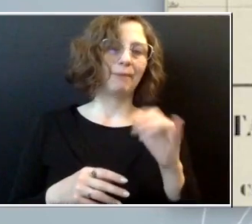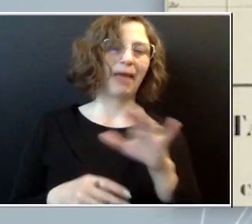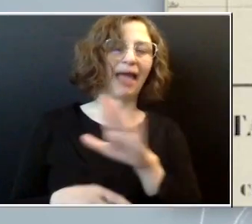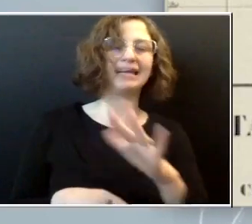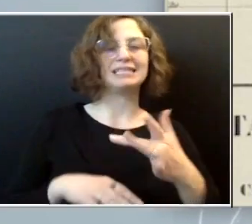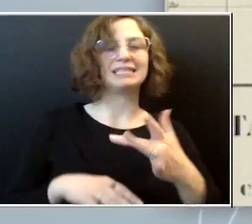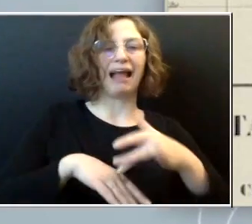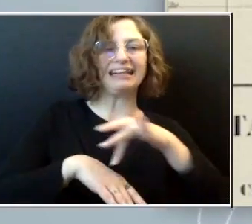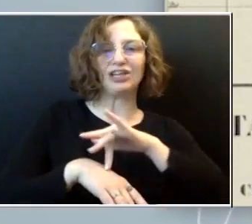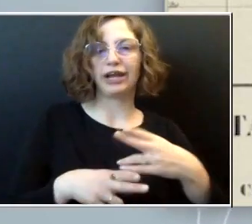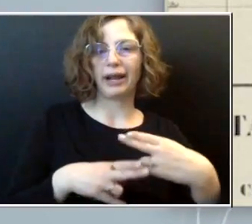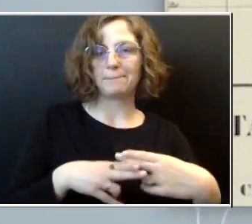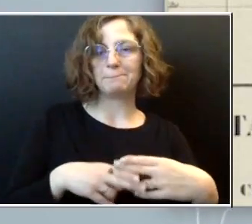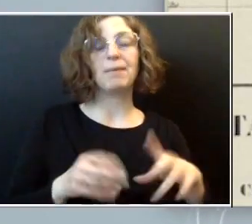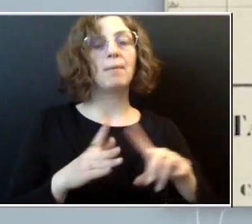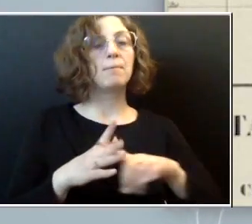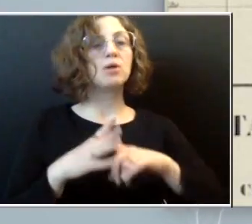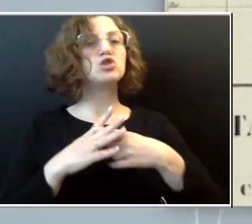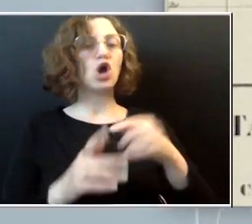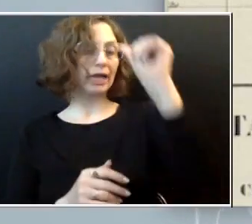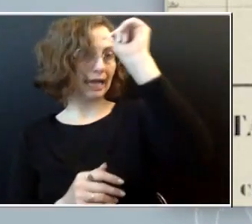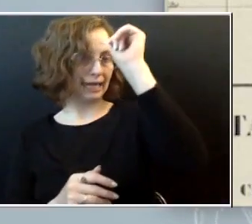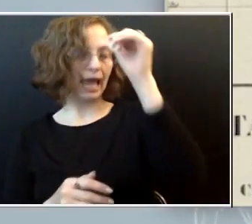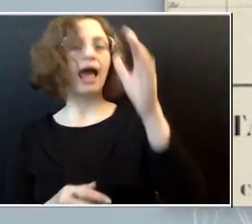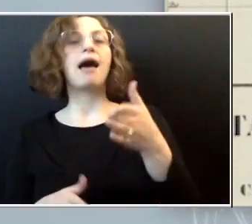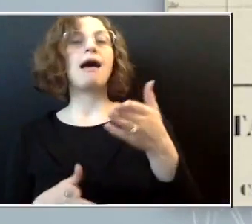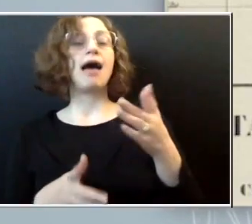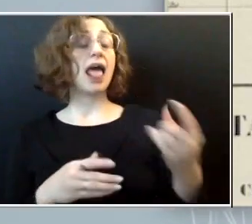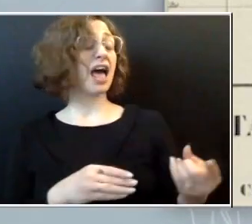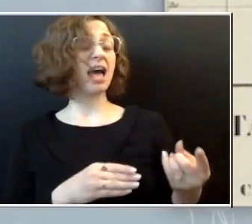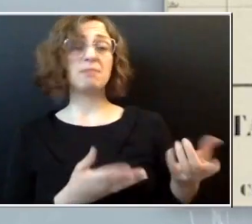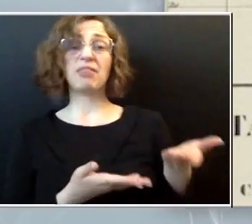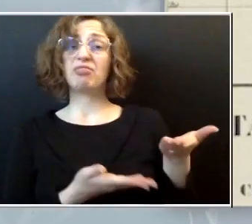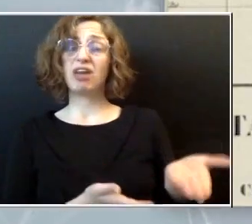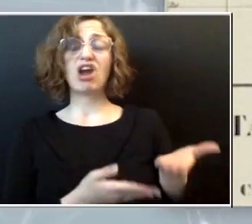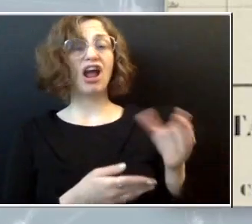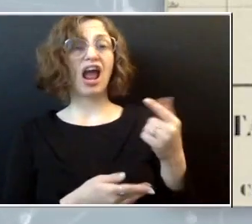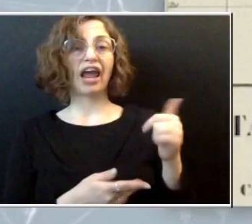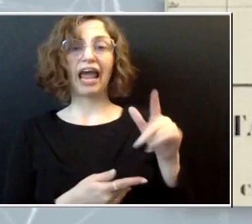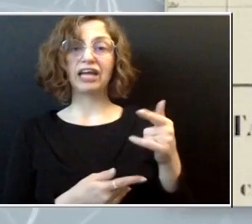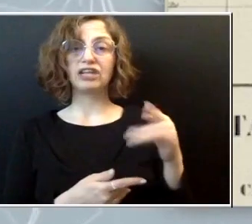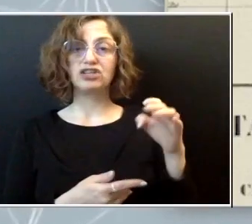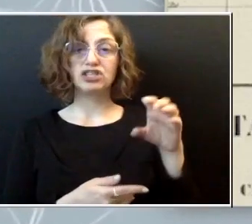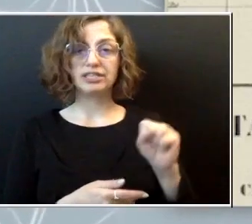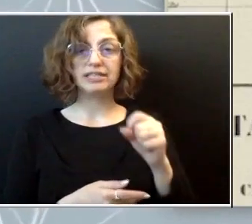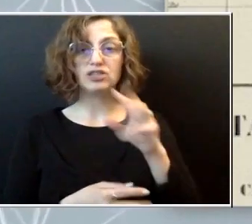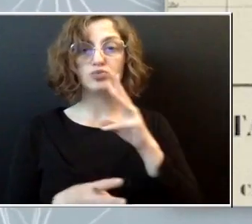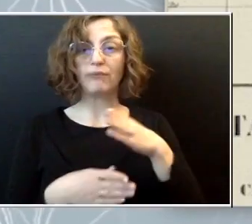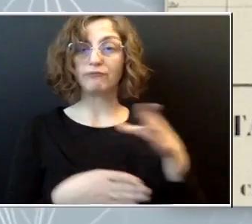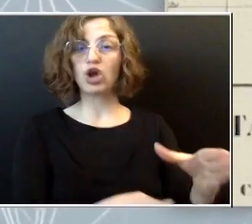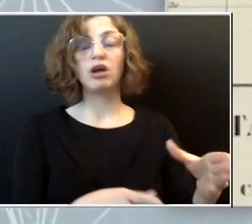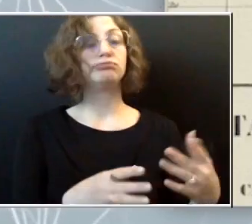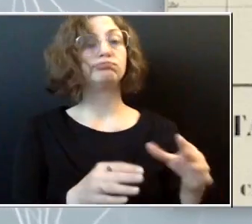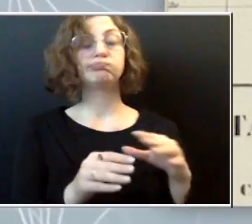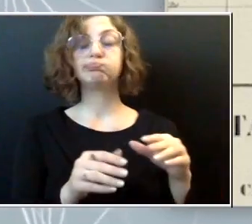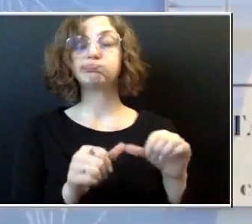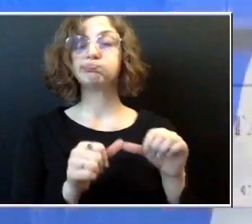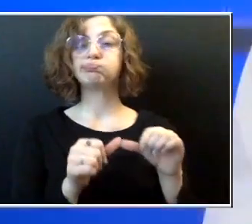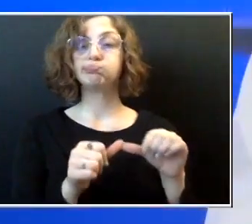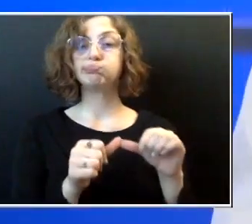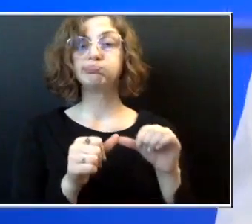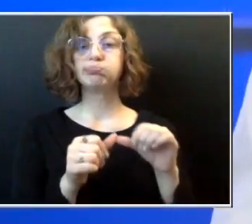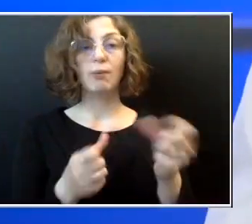in the Ganges River Basin for hundreds of years as a very stable endemic disease. People had adapted to